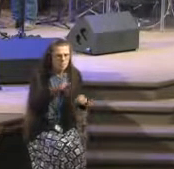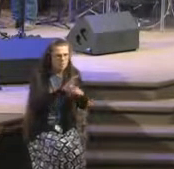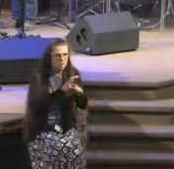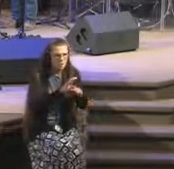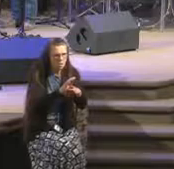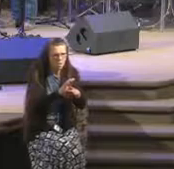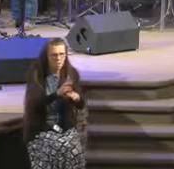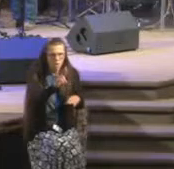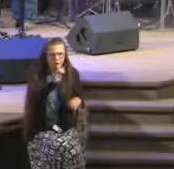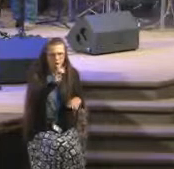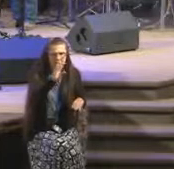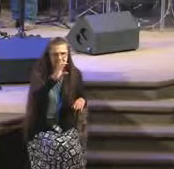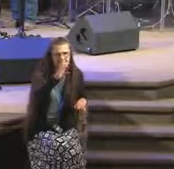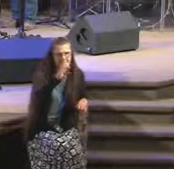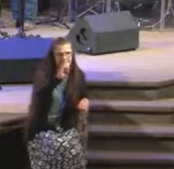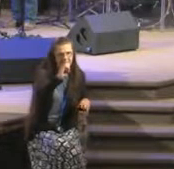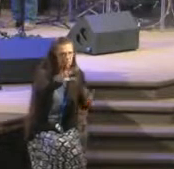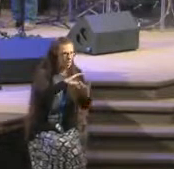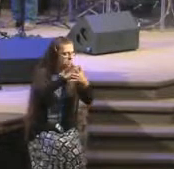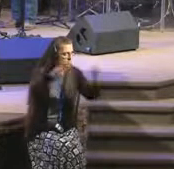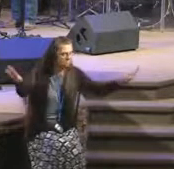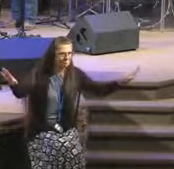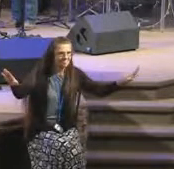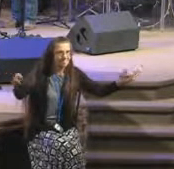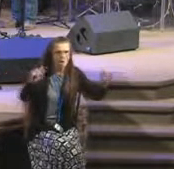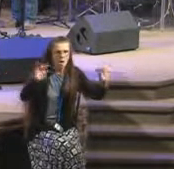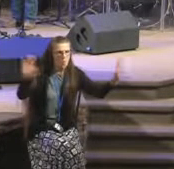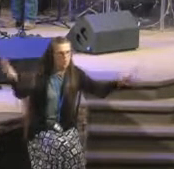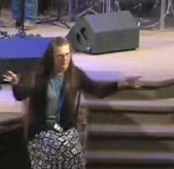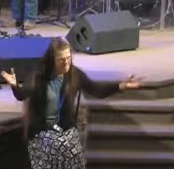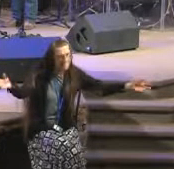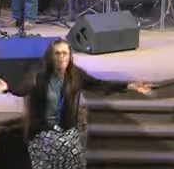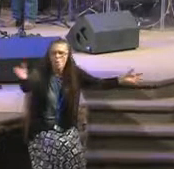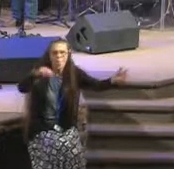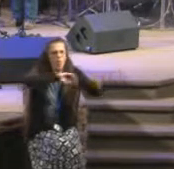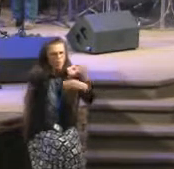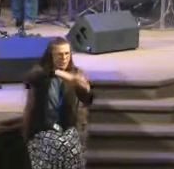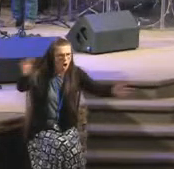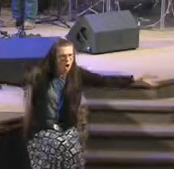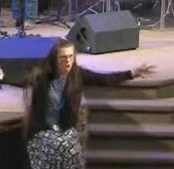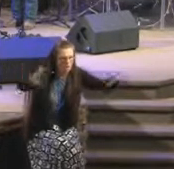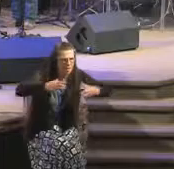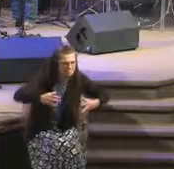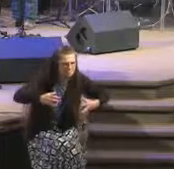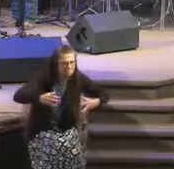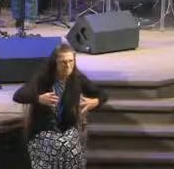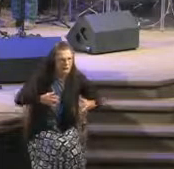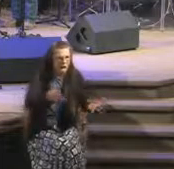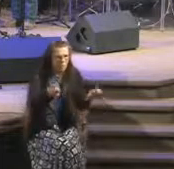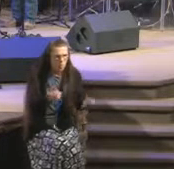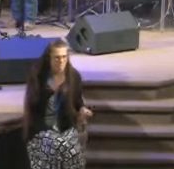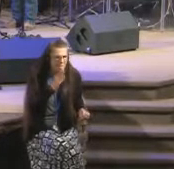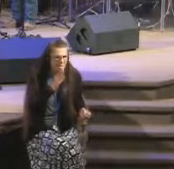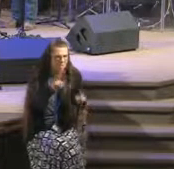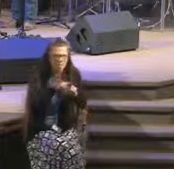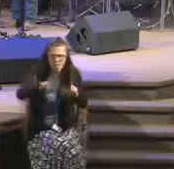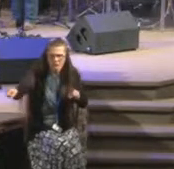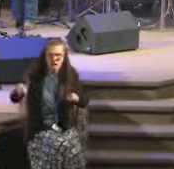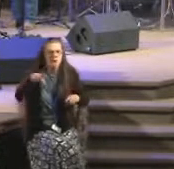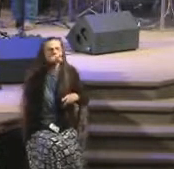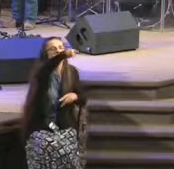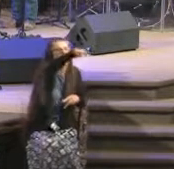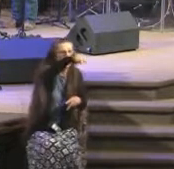racial reconciliation is a standard practice. I want to be a church where the lost can walk